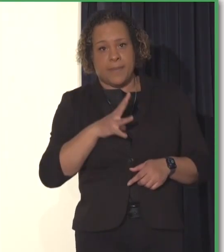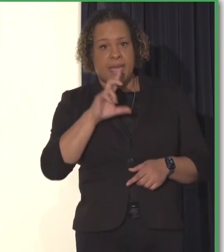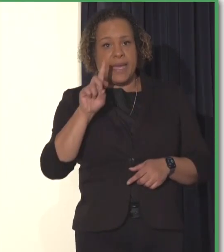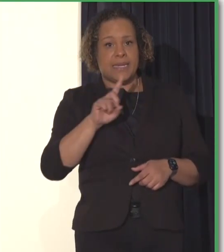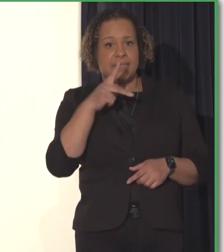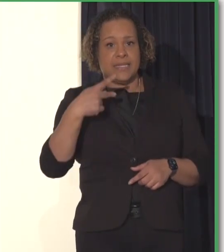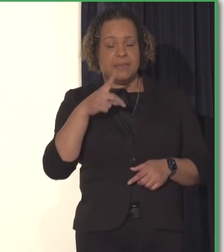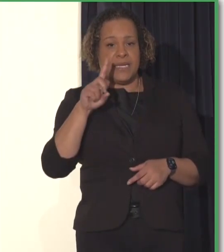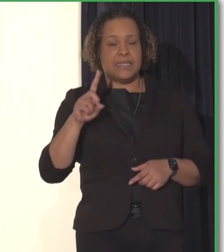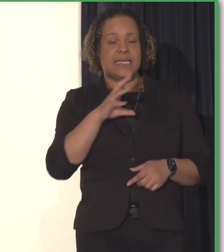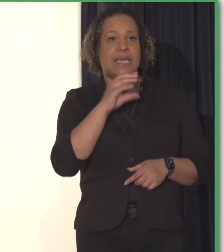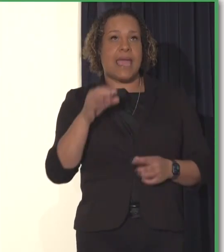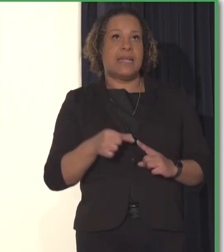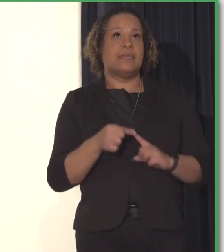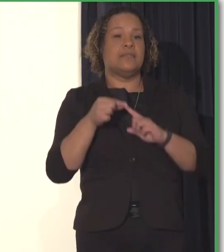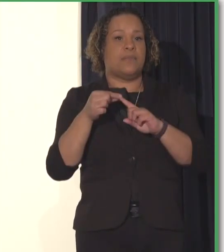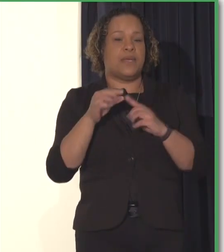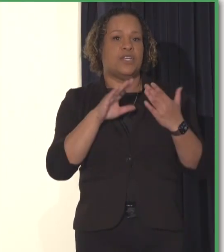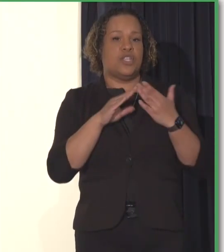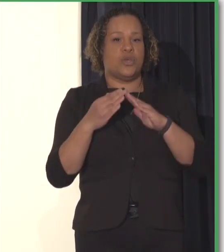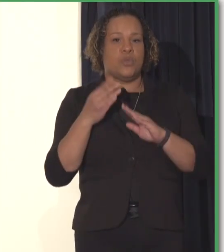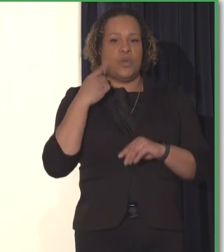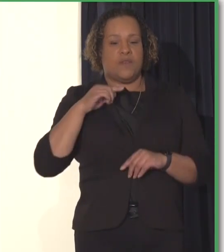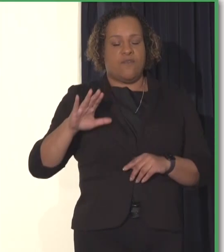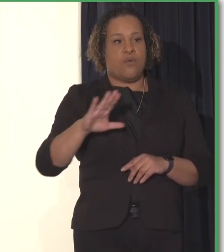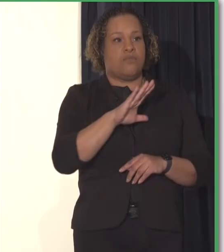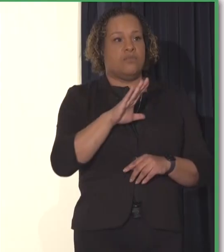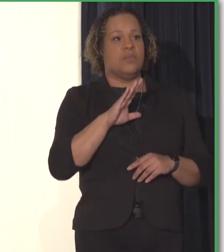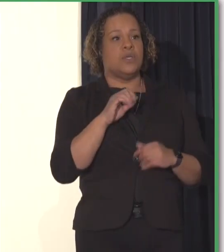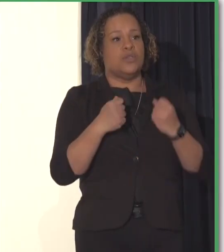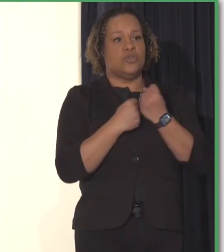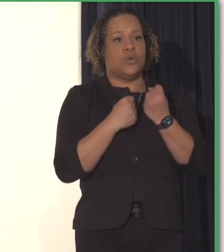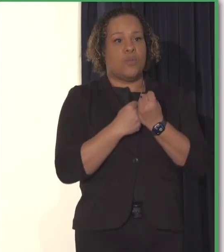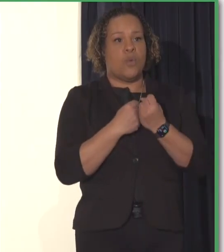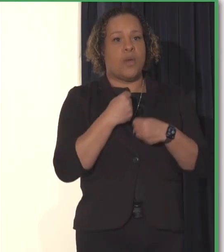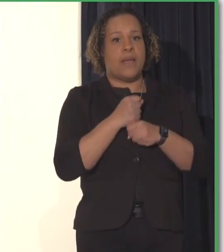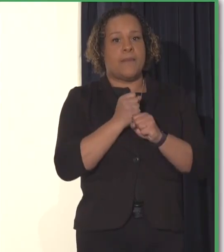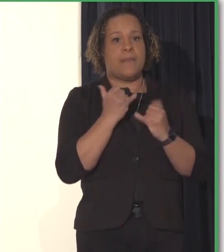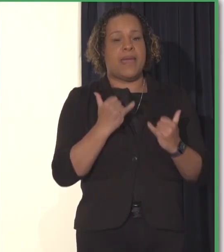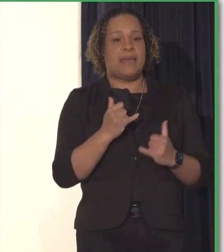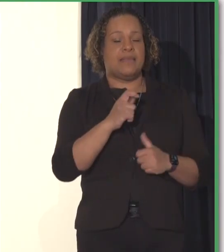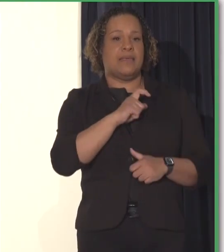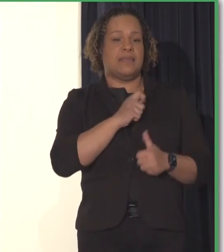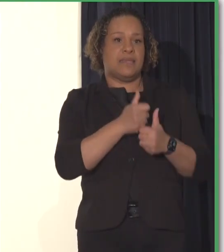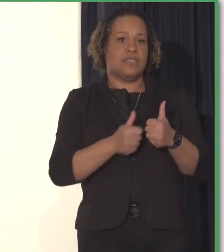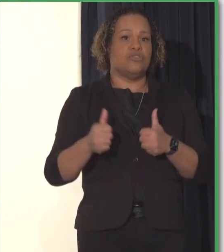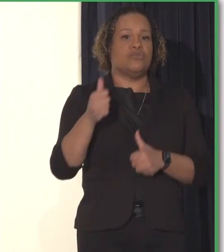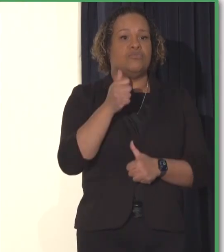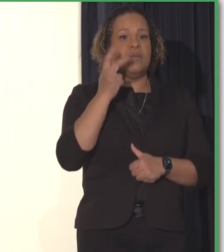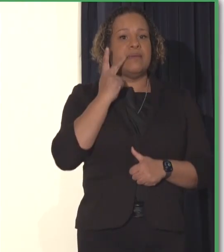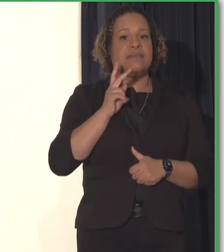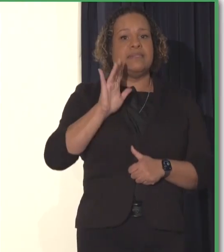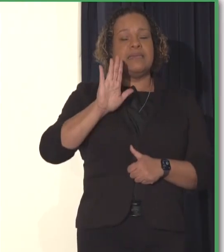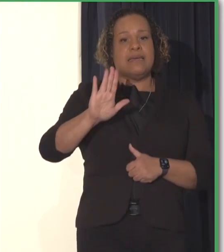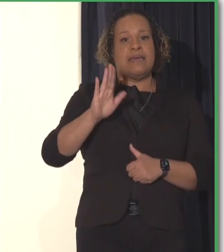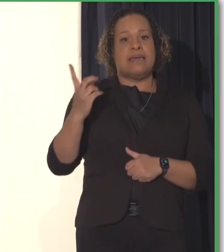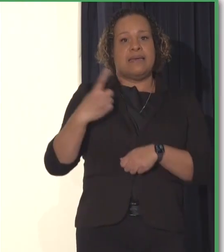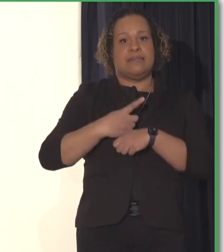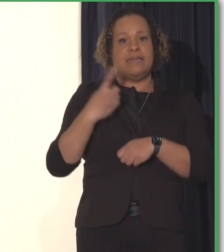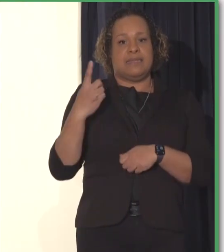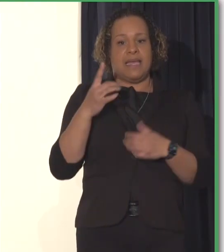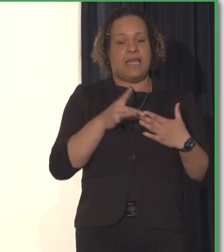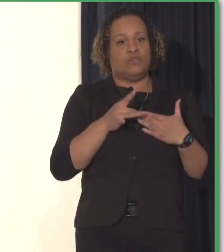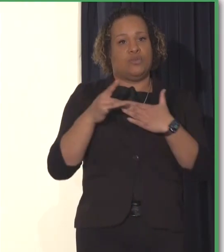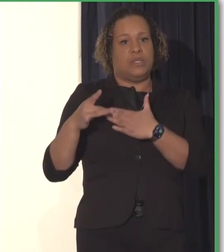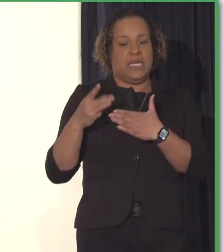the community for all their support in making this particular chief see his day in the Detroit Police Department and entrusting him to lead us